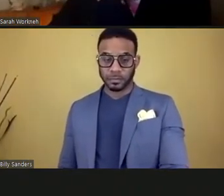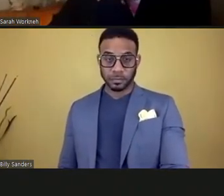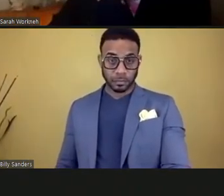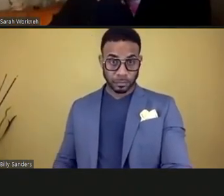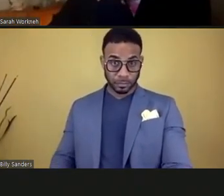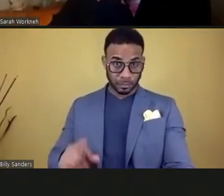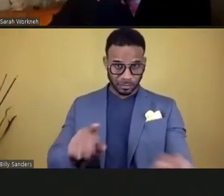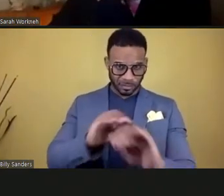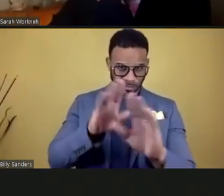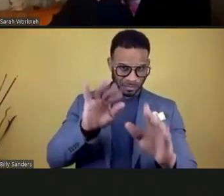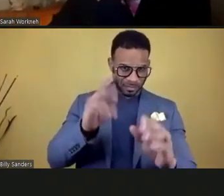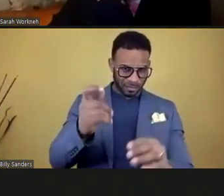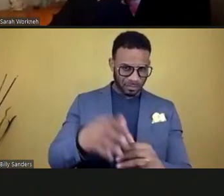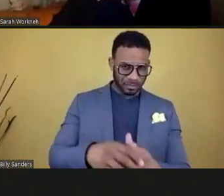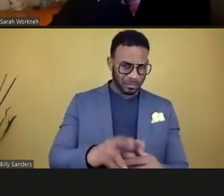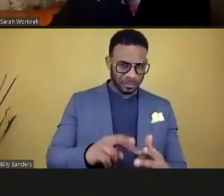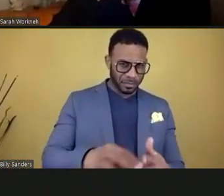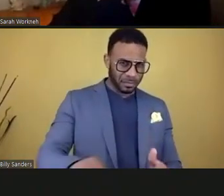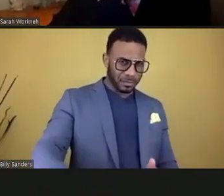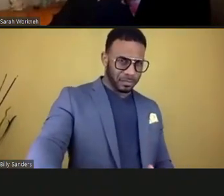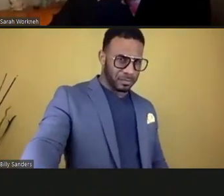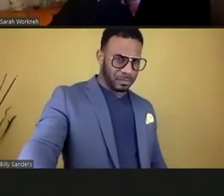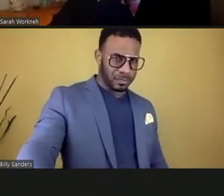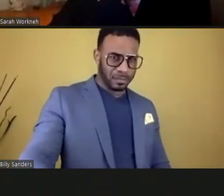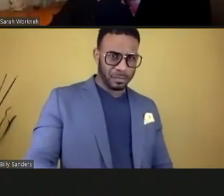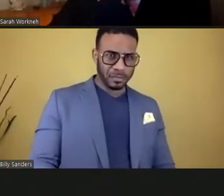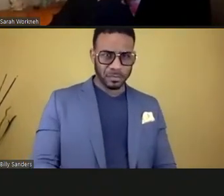Can you clarify that a little bit?